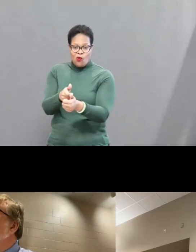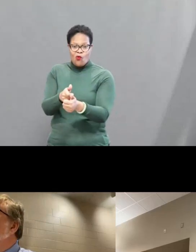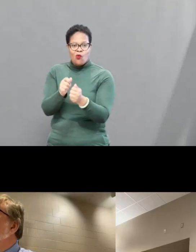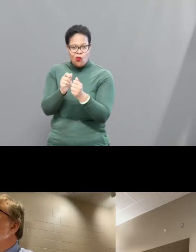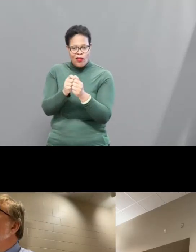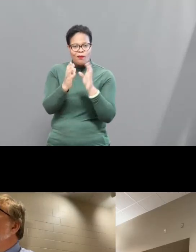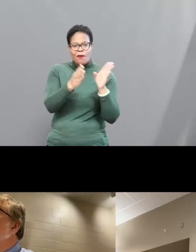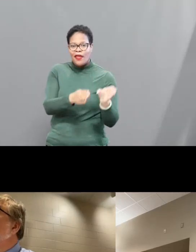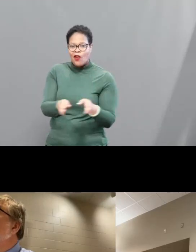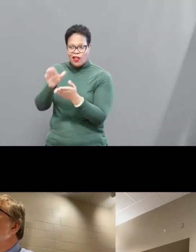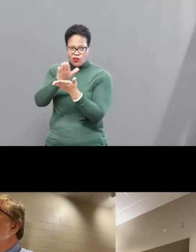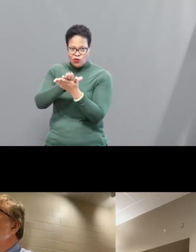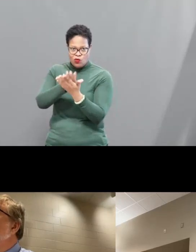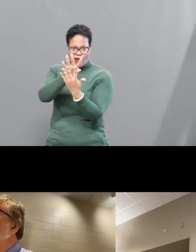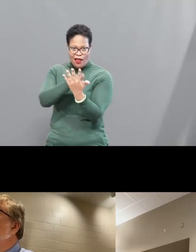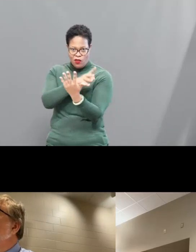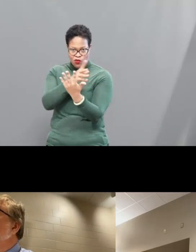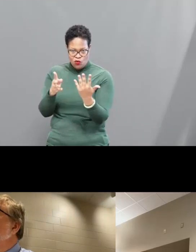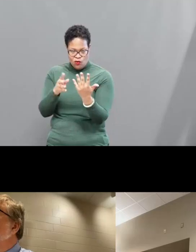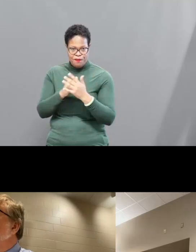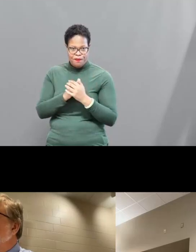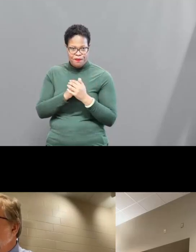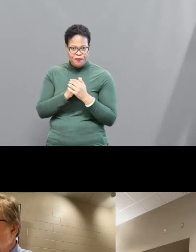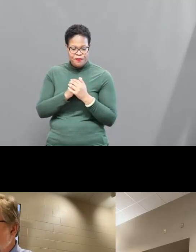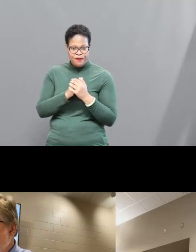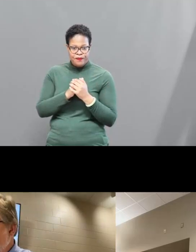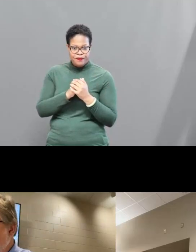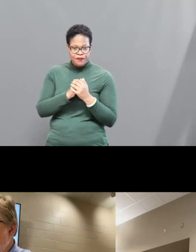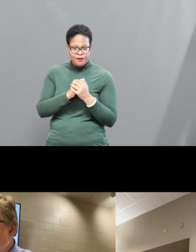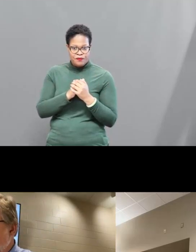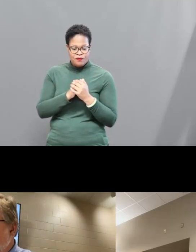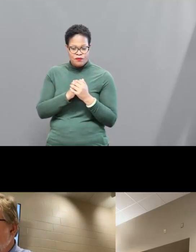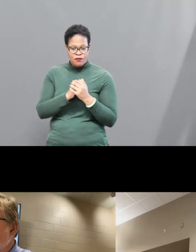putting together a school calendar.